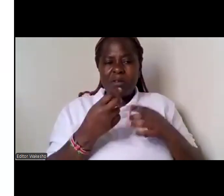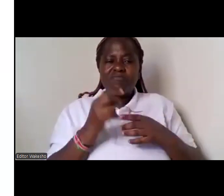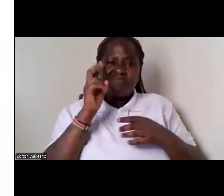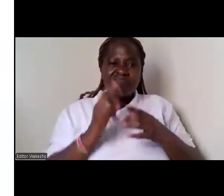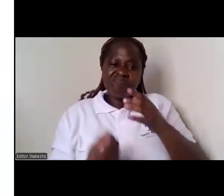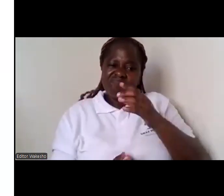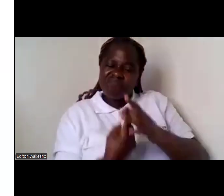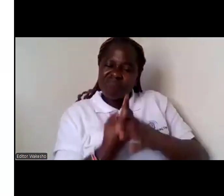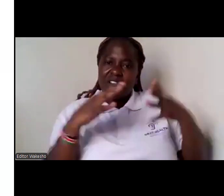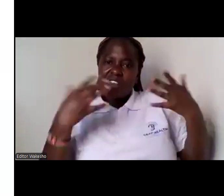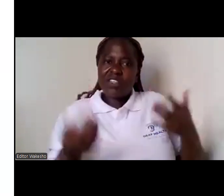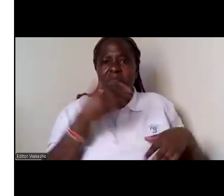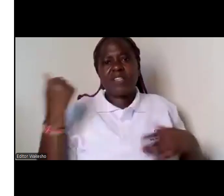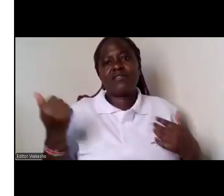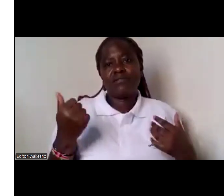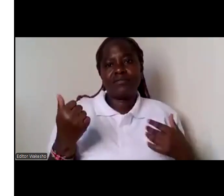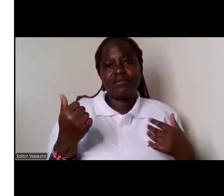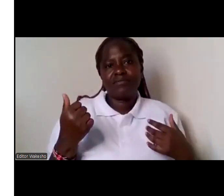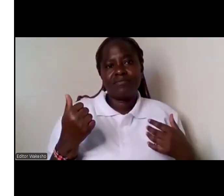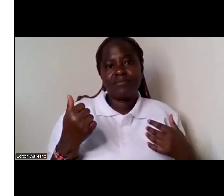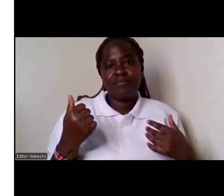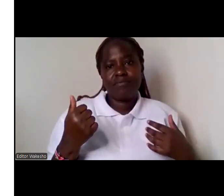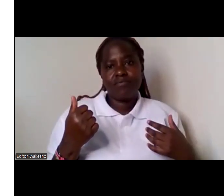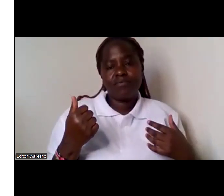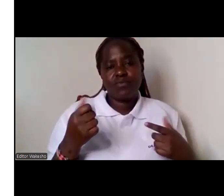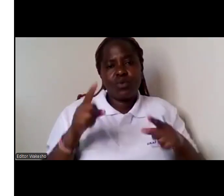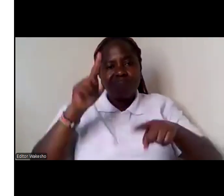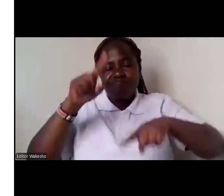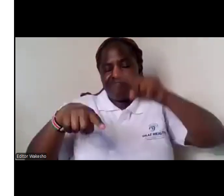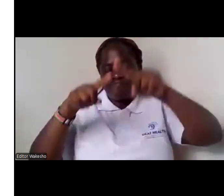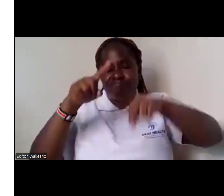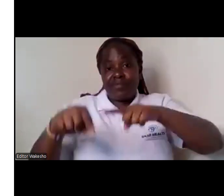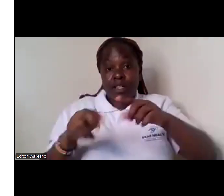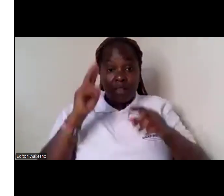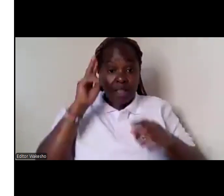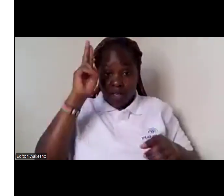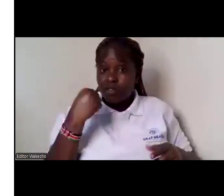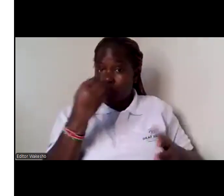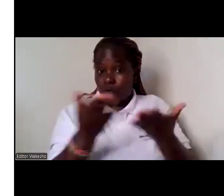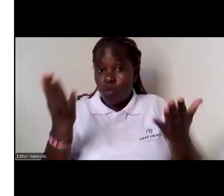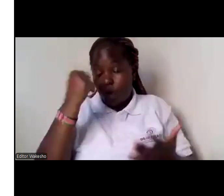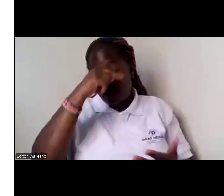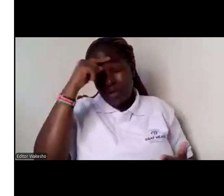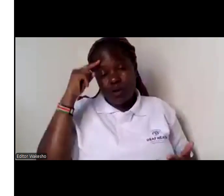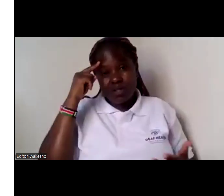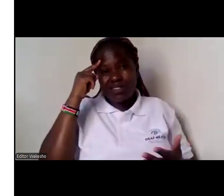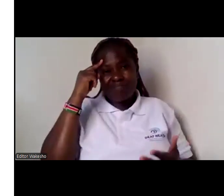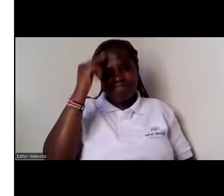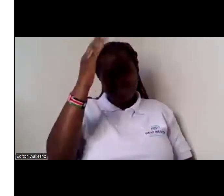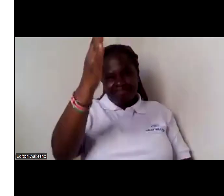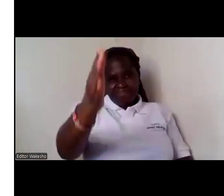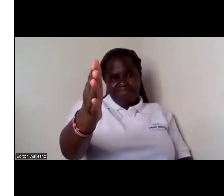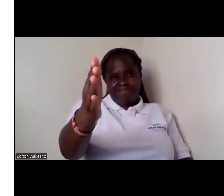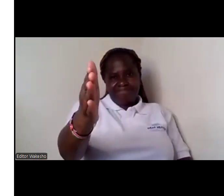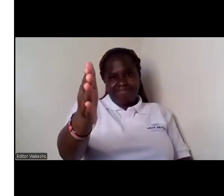years or 5 years. So this one, so basically the reason I was telling you this is that it's not as straightforward as telling someone use